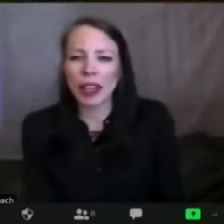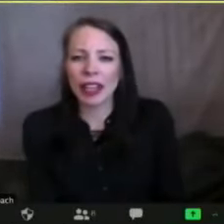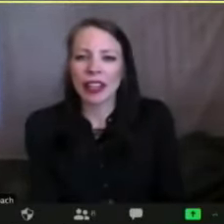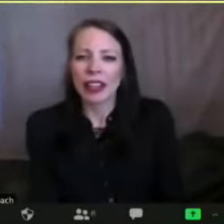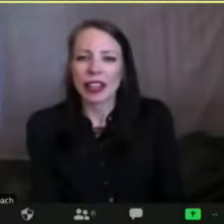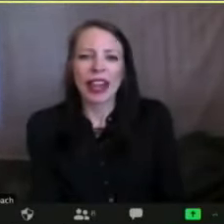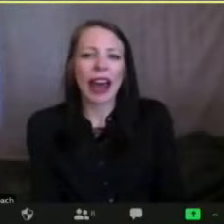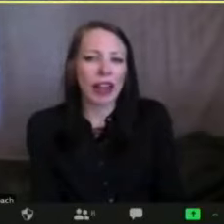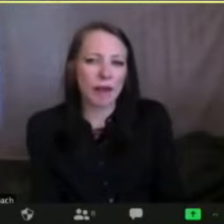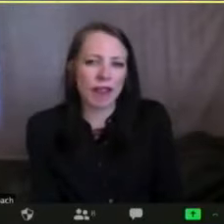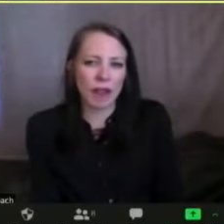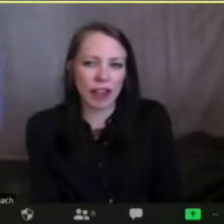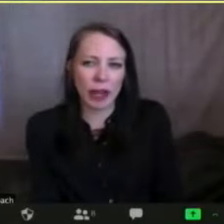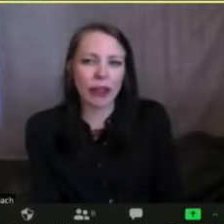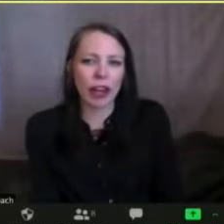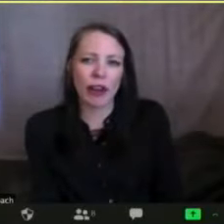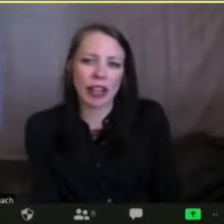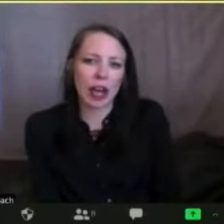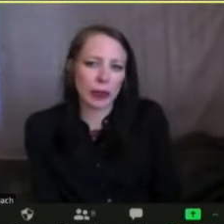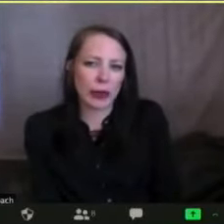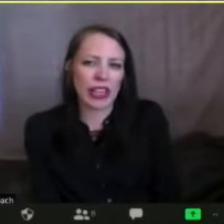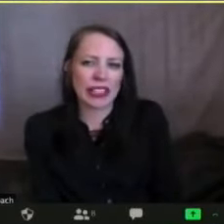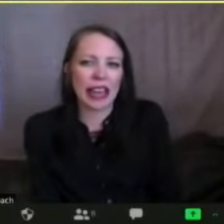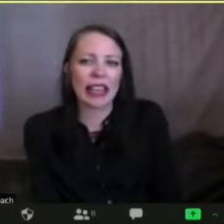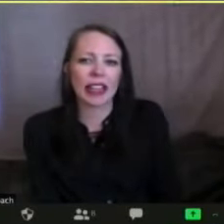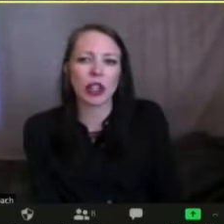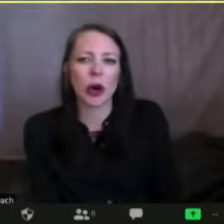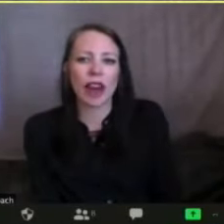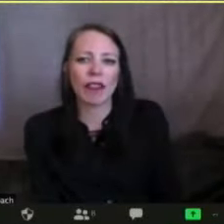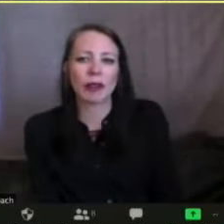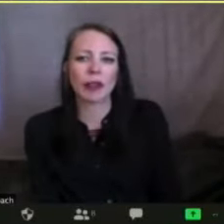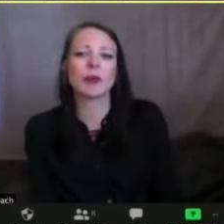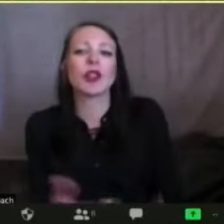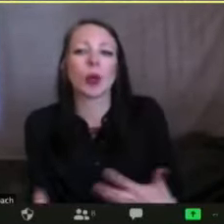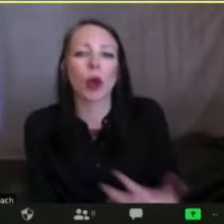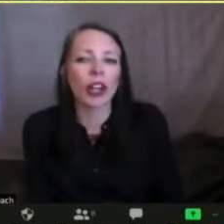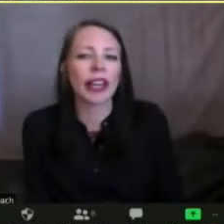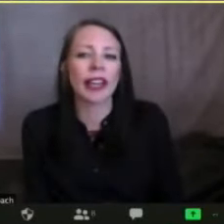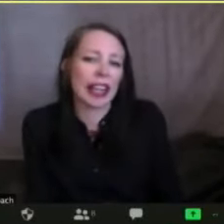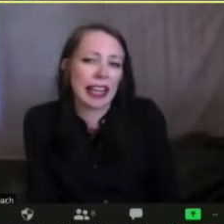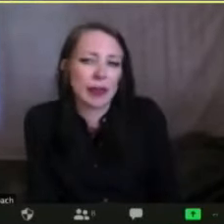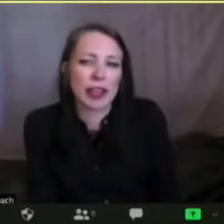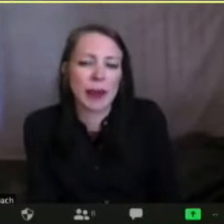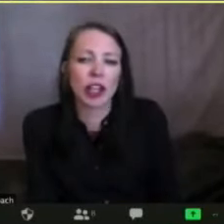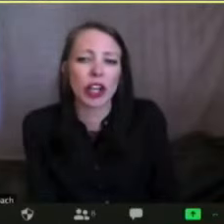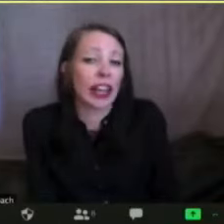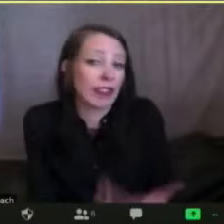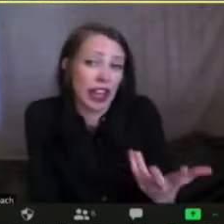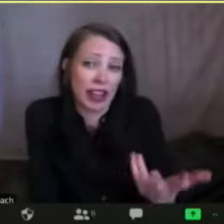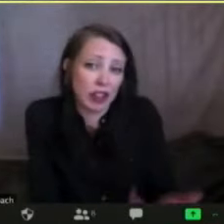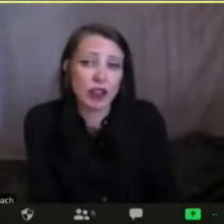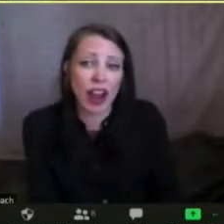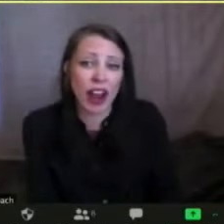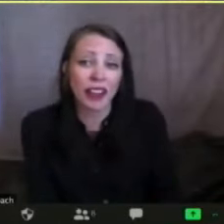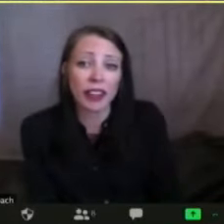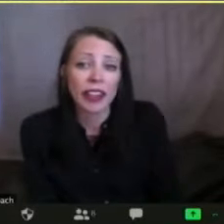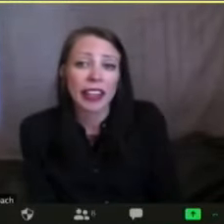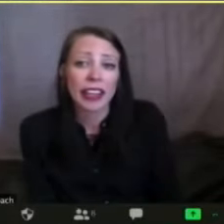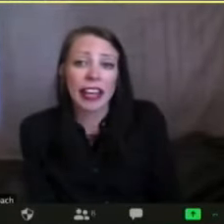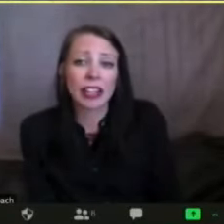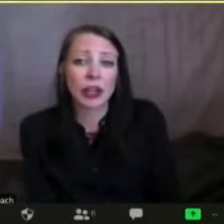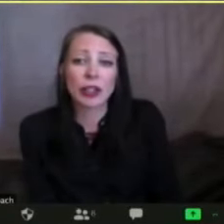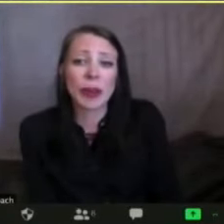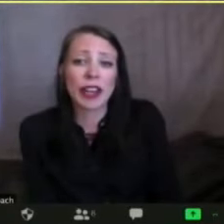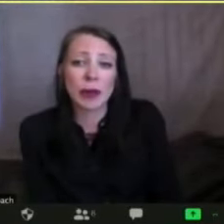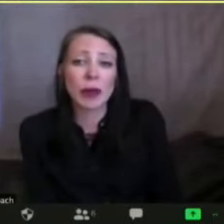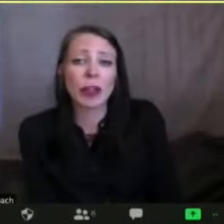I mean, to have that video there and come, it was really exciting, you know, having to work, and it's been a good, and I've just been trying.